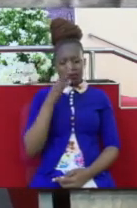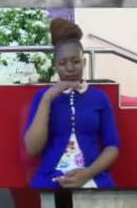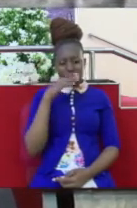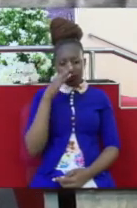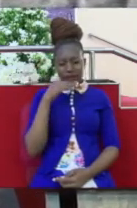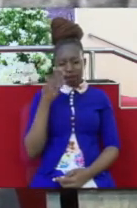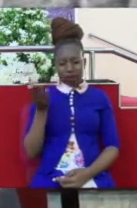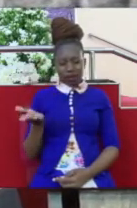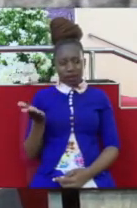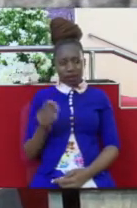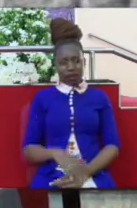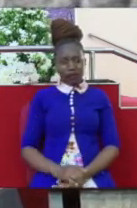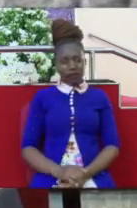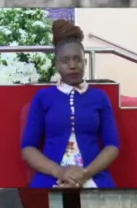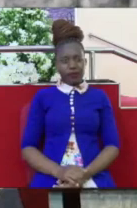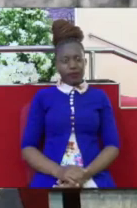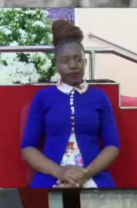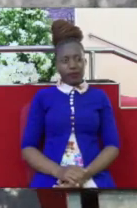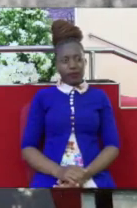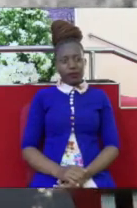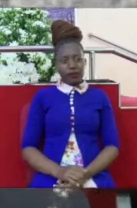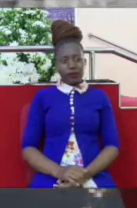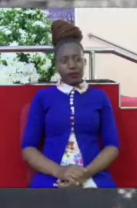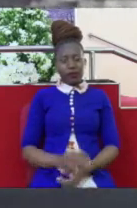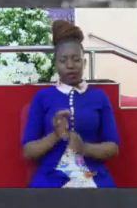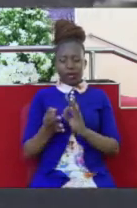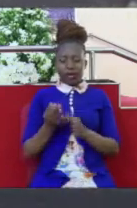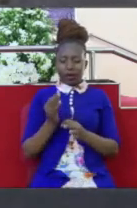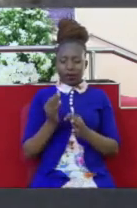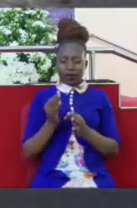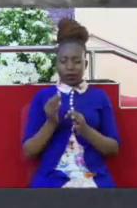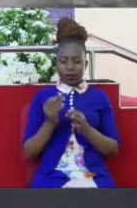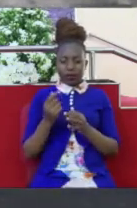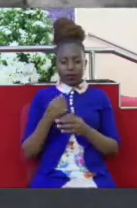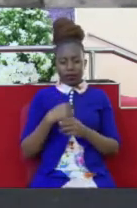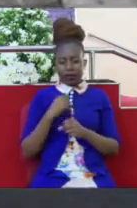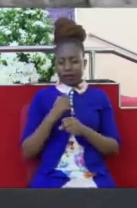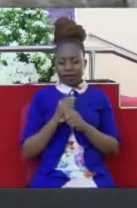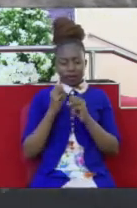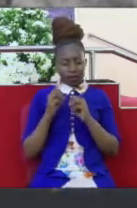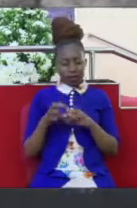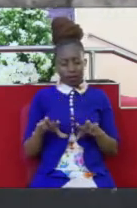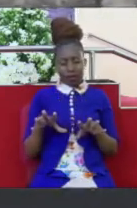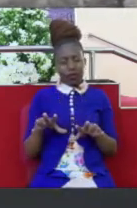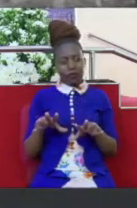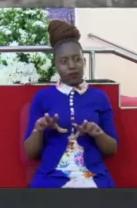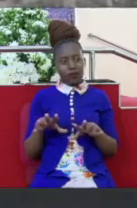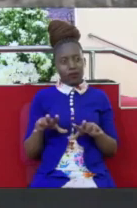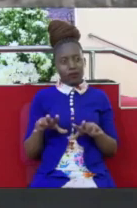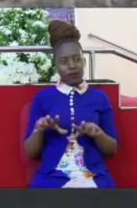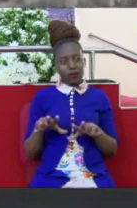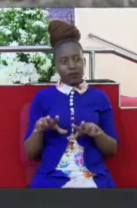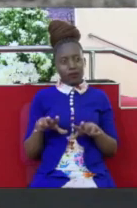wakimlambalamba. And if somebody had not done something, na kama mtu hangefanya kitu, he was going to be